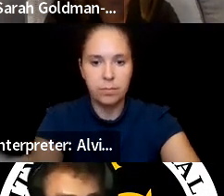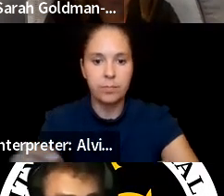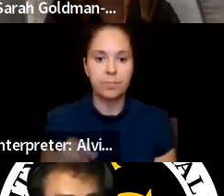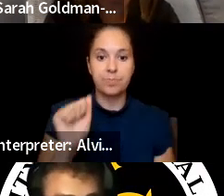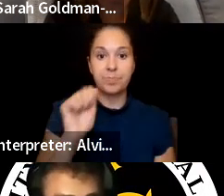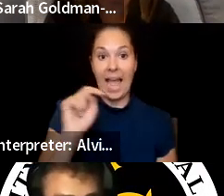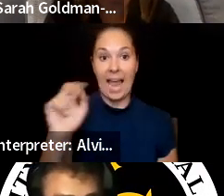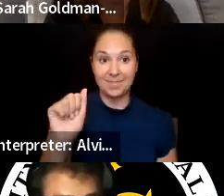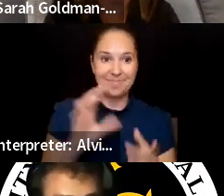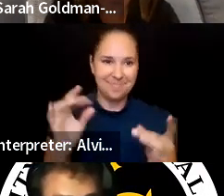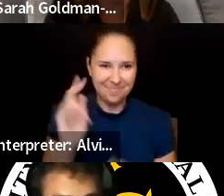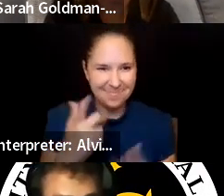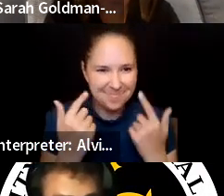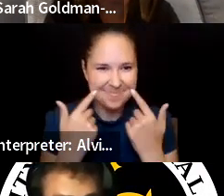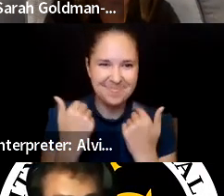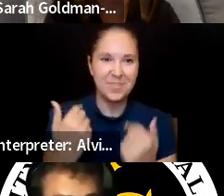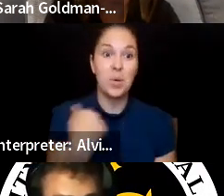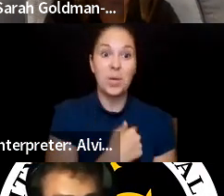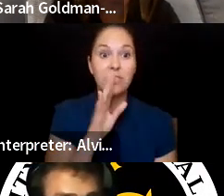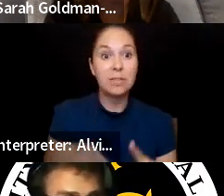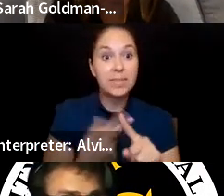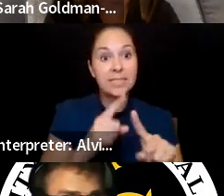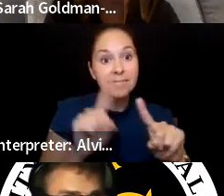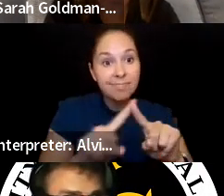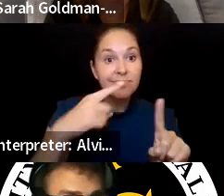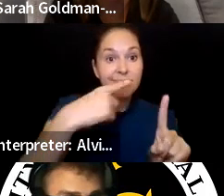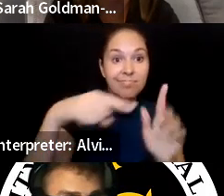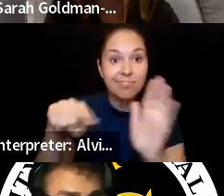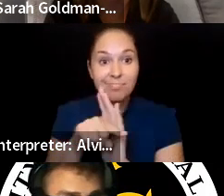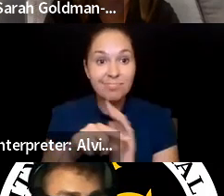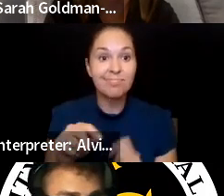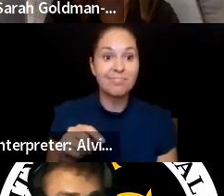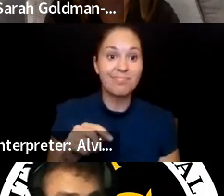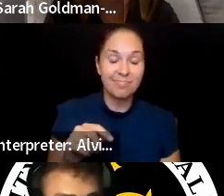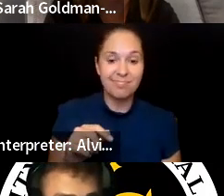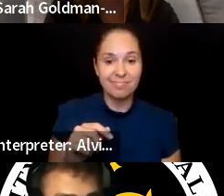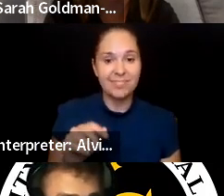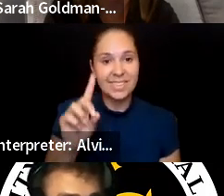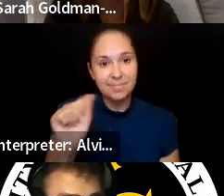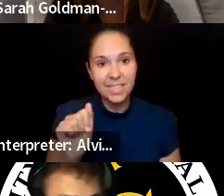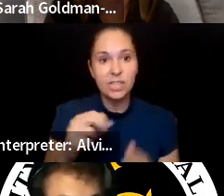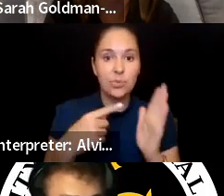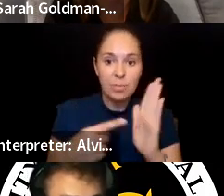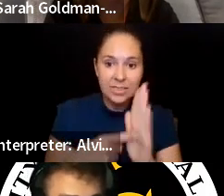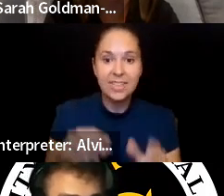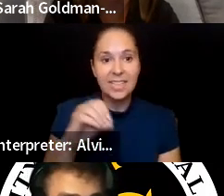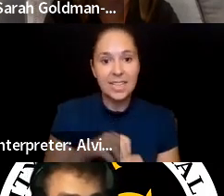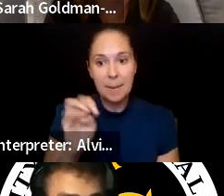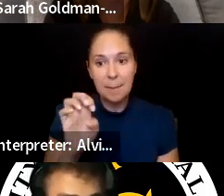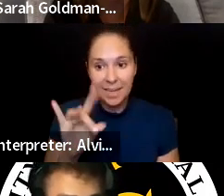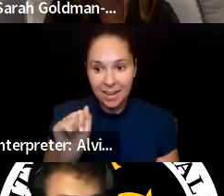We just talked about the different like pros and cons of a disability represented in the